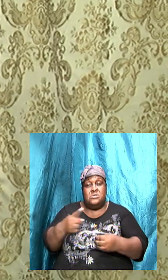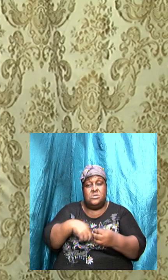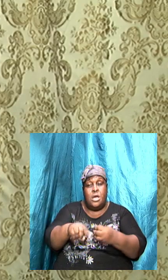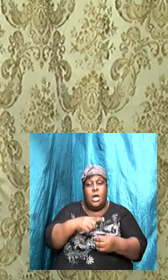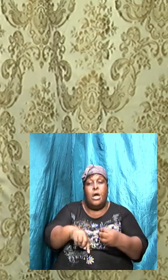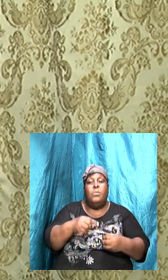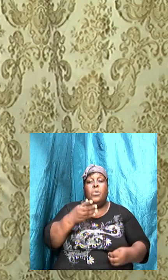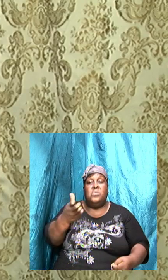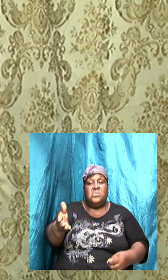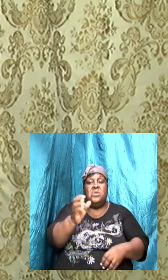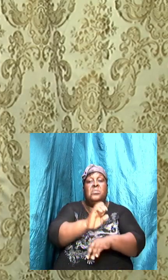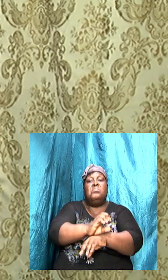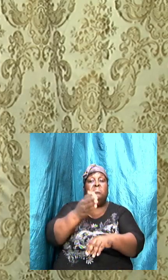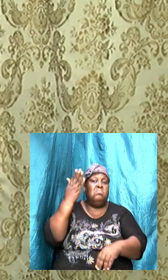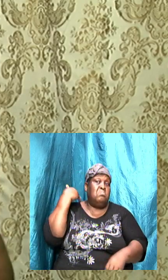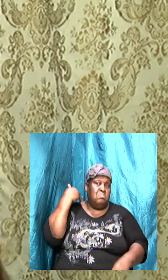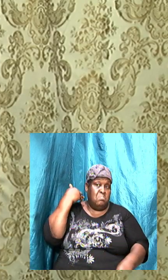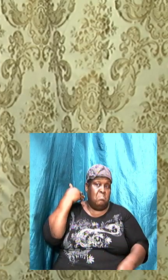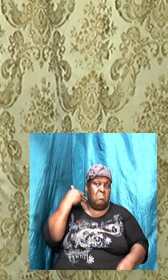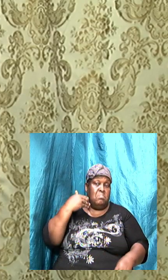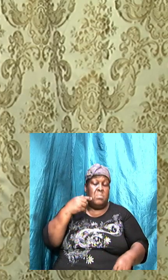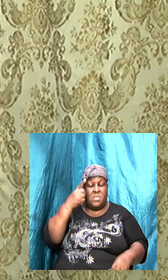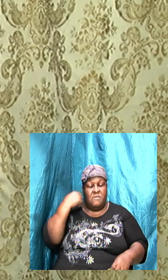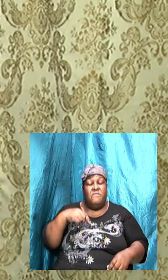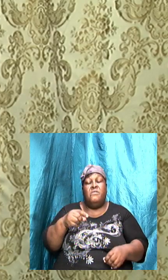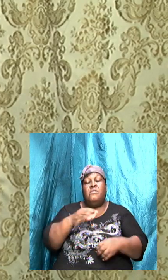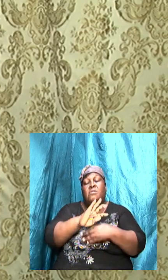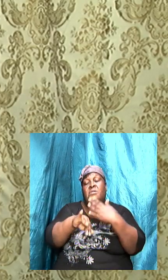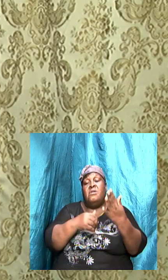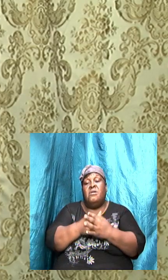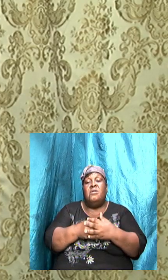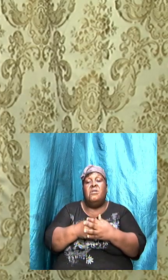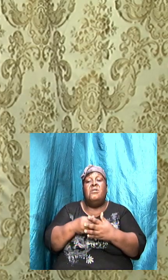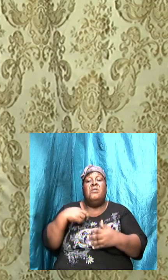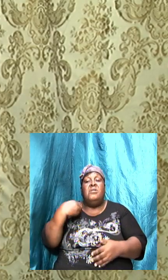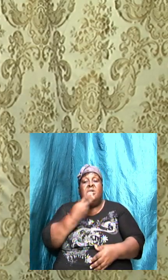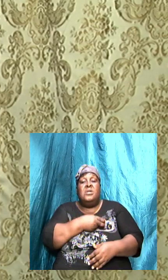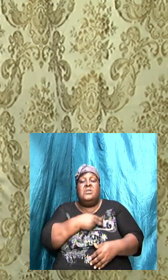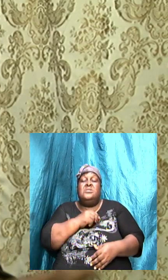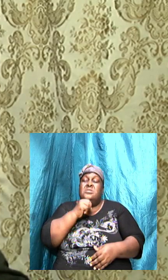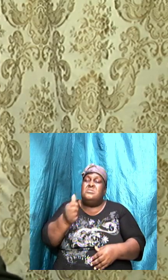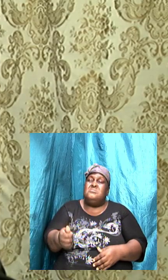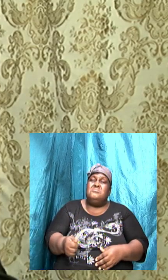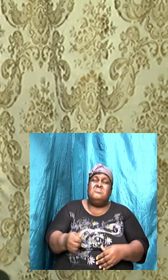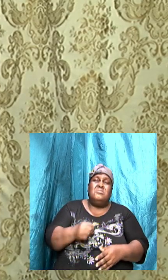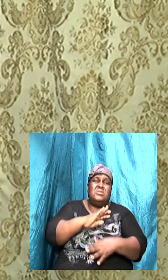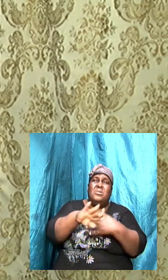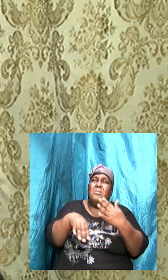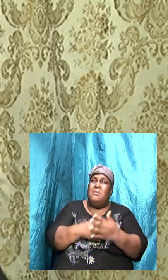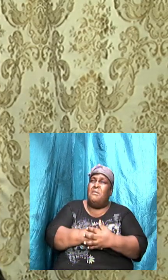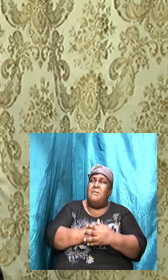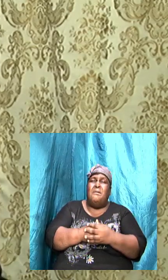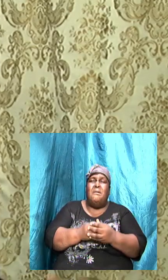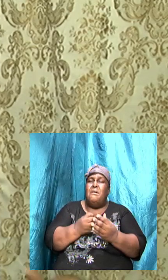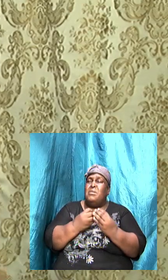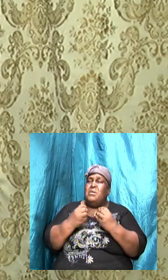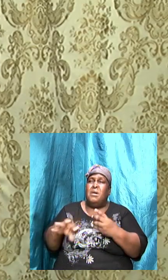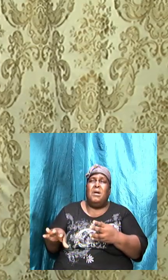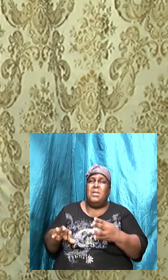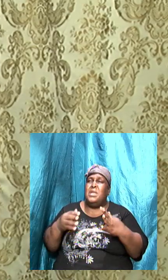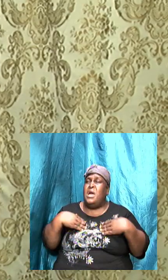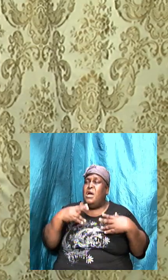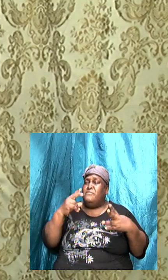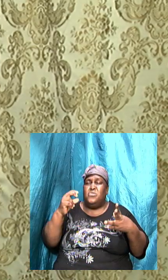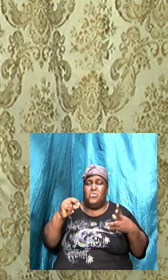for many, for all of us, that is, it's not that we are all gone and we have no value.